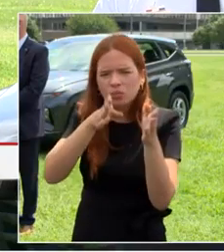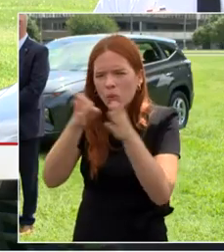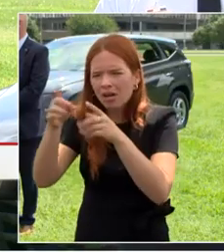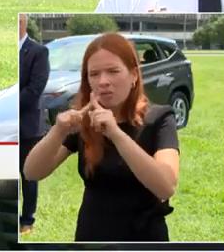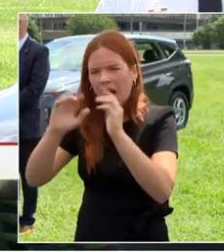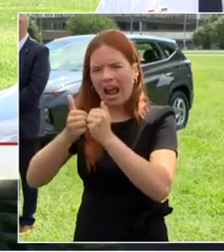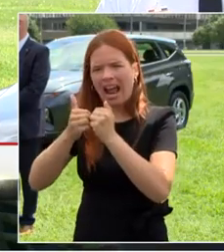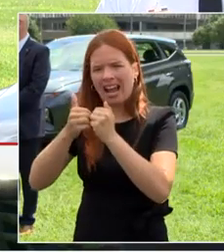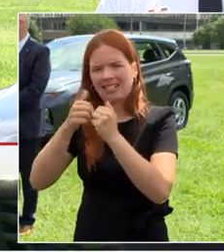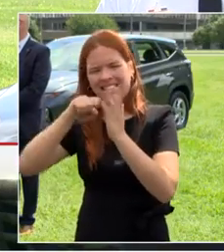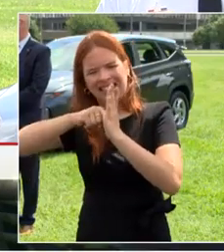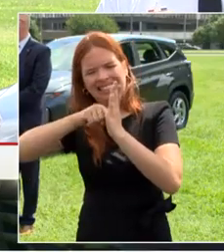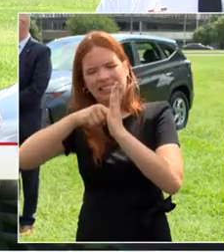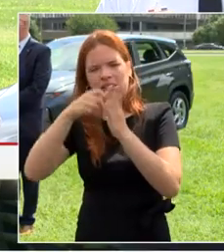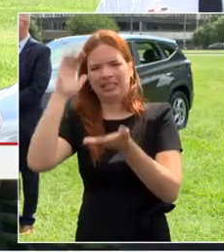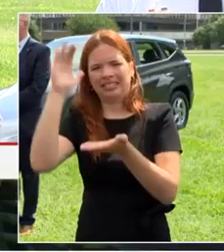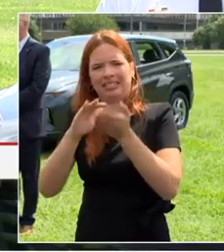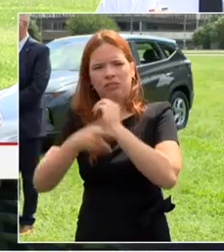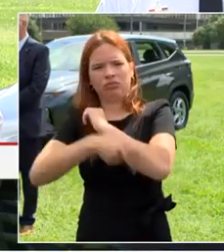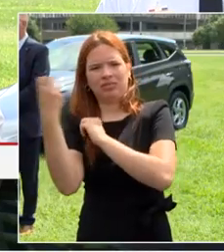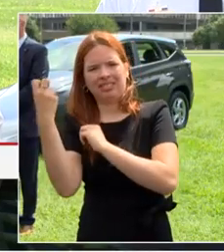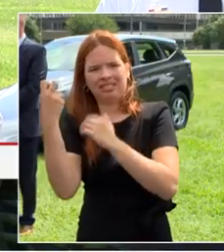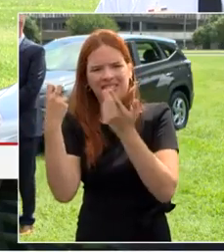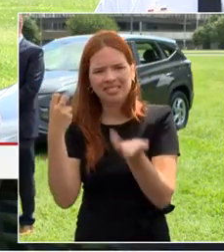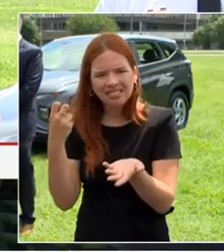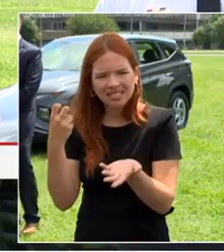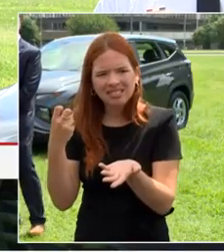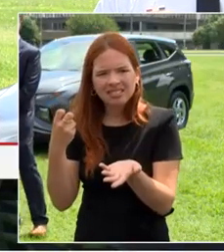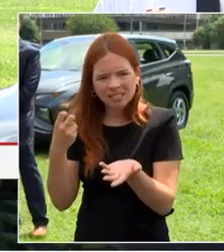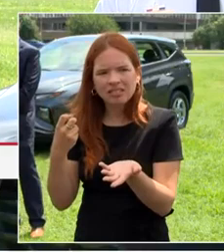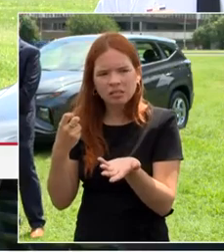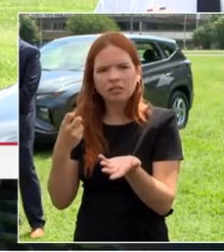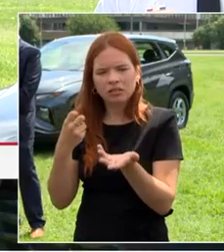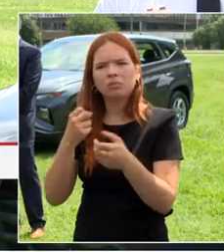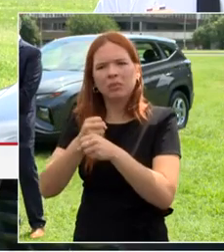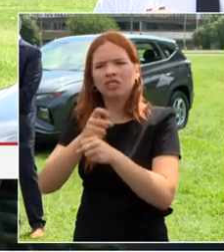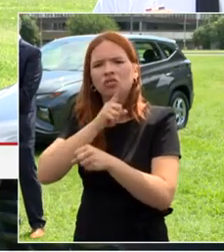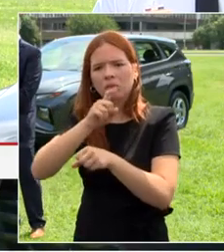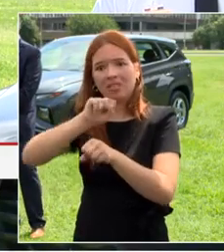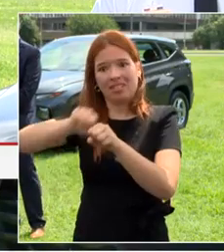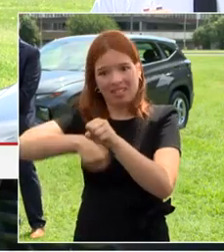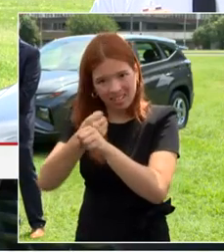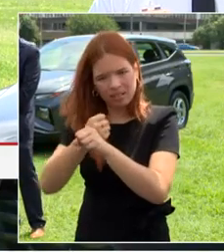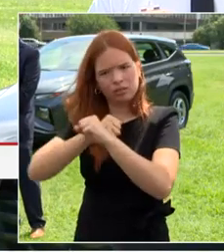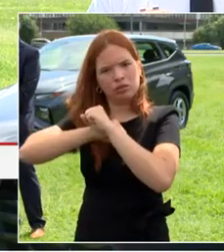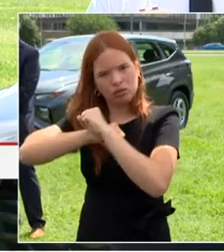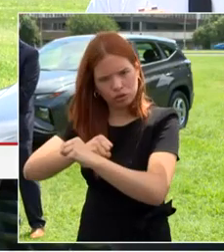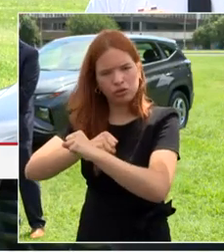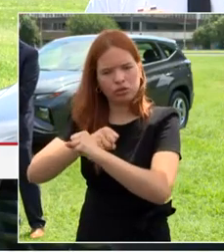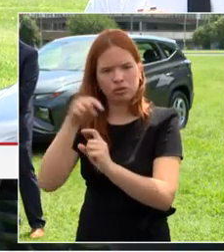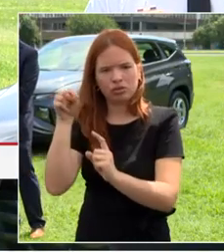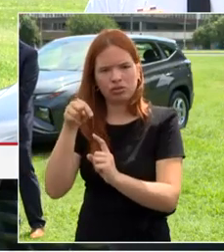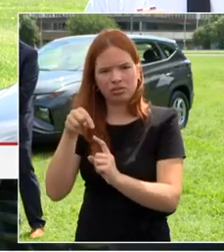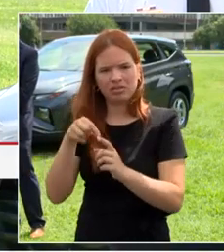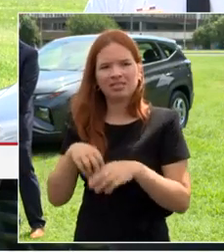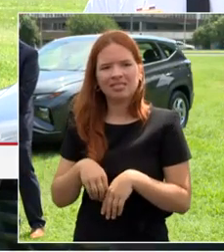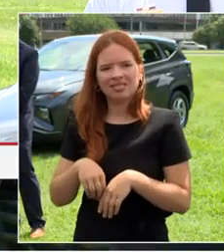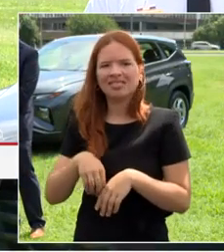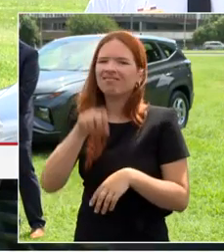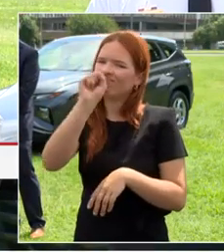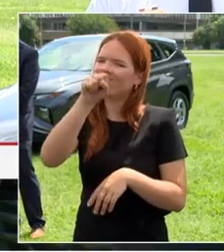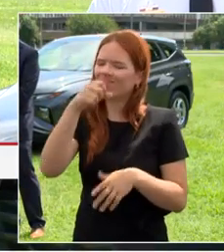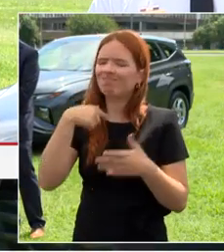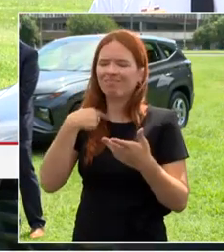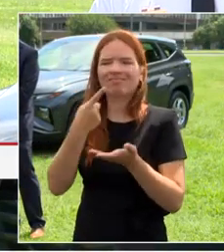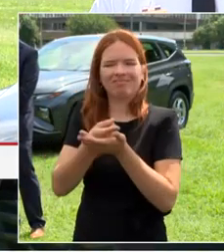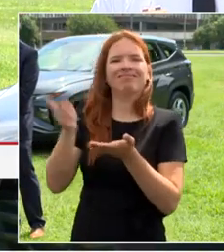to someone to actually walk up and grab it and then take it. We did have some concerns about that over the weekend, and we have